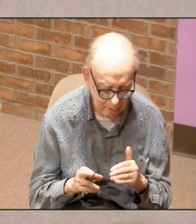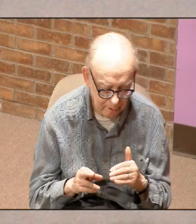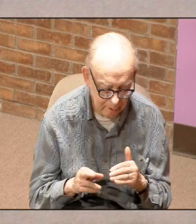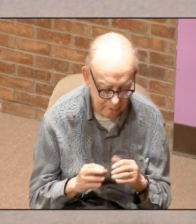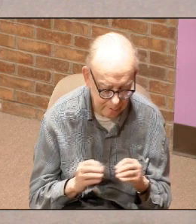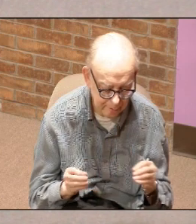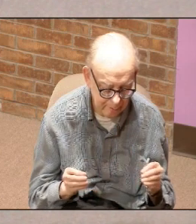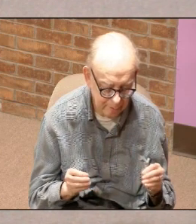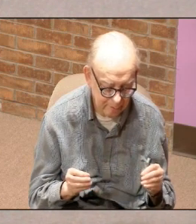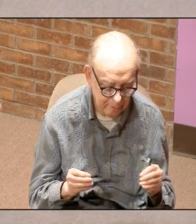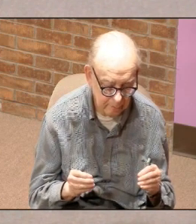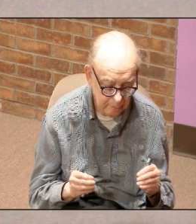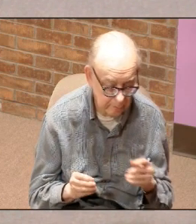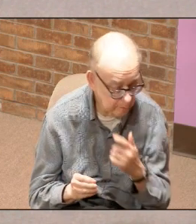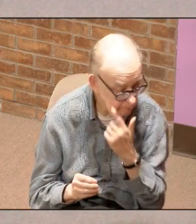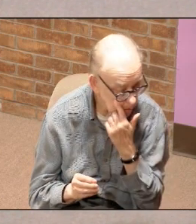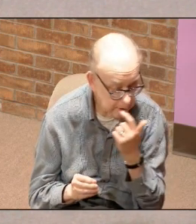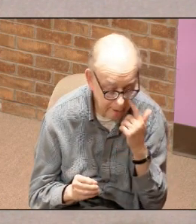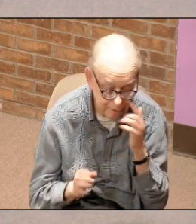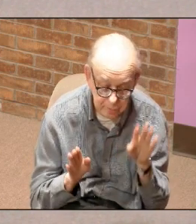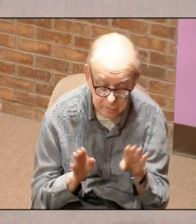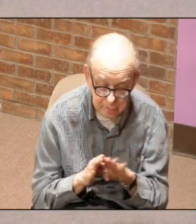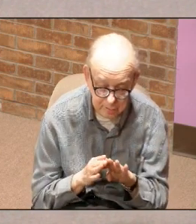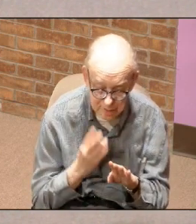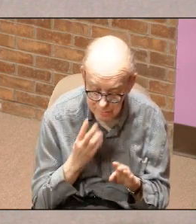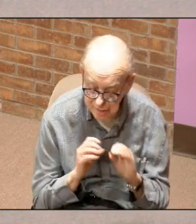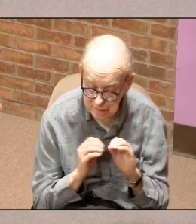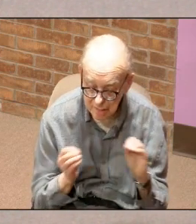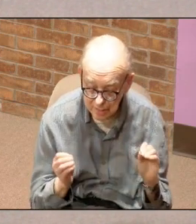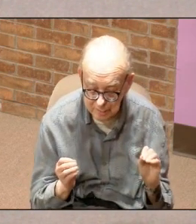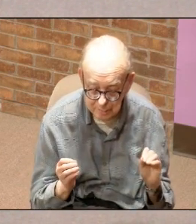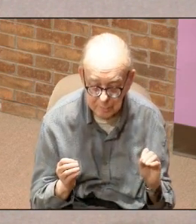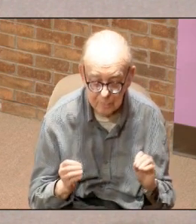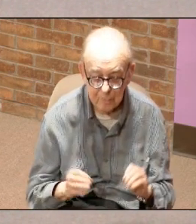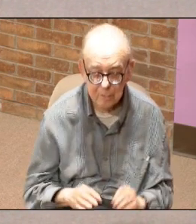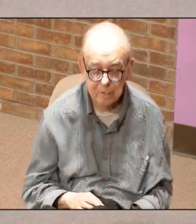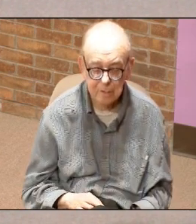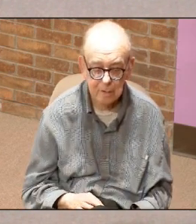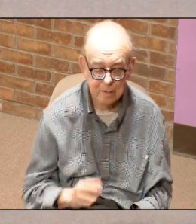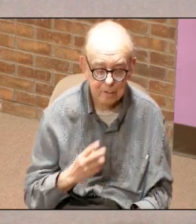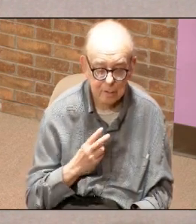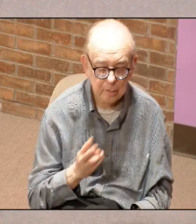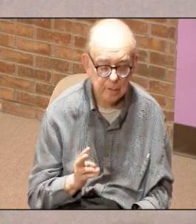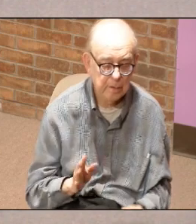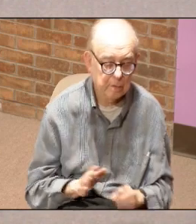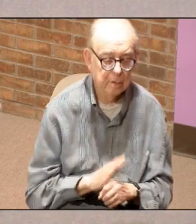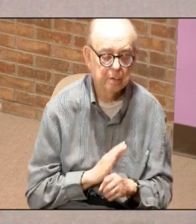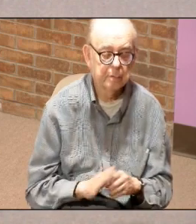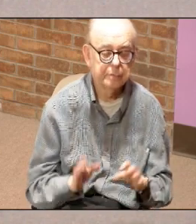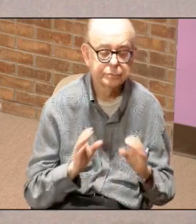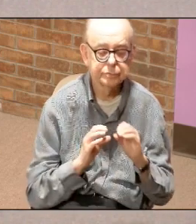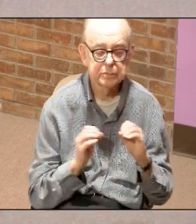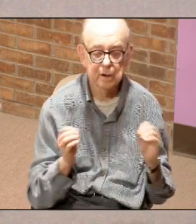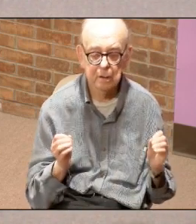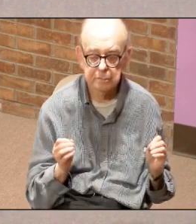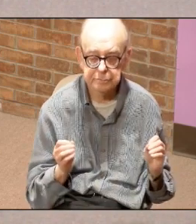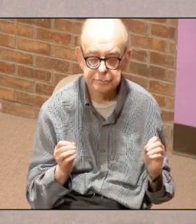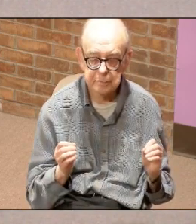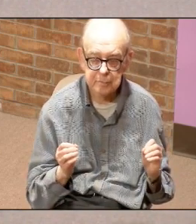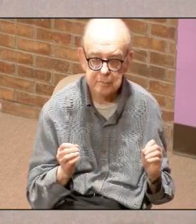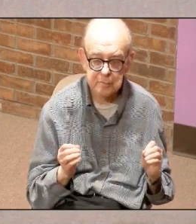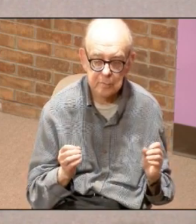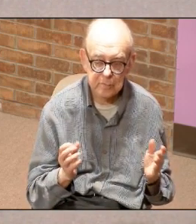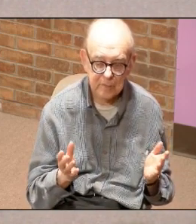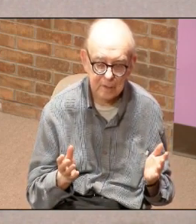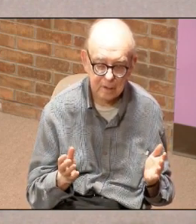Nothing, because I got my eyes closed. I see absolutely nothing.